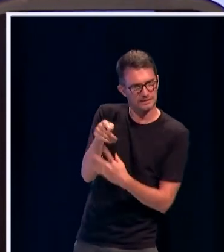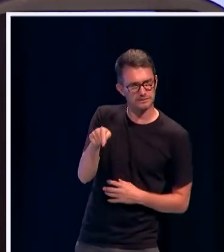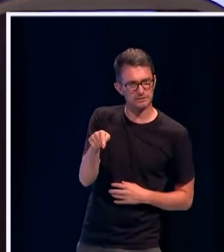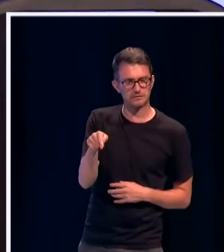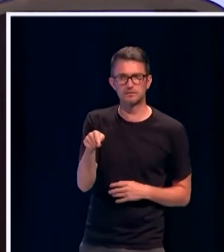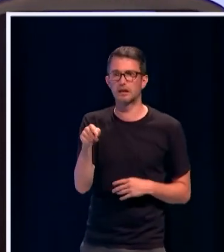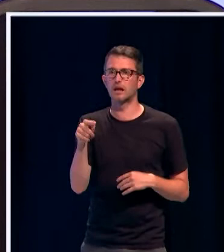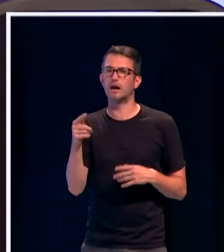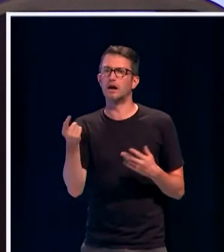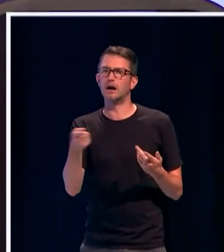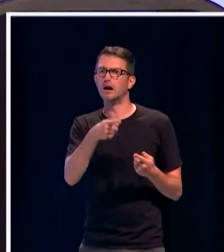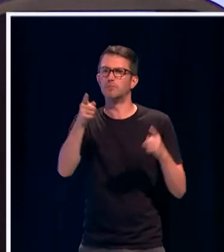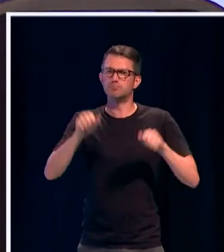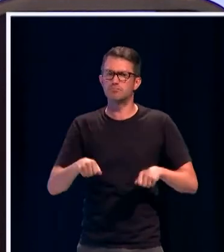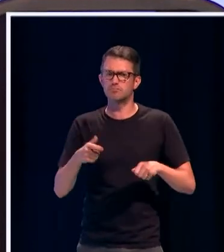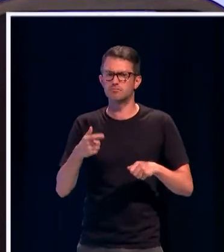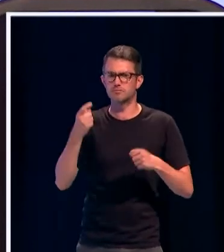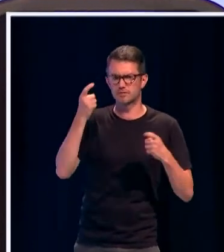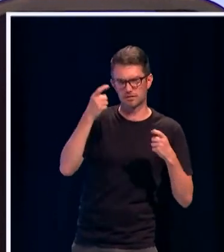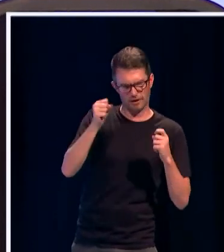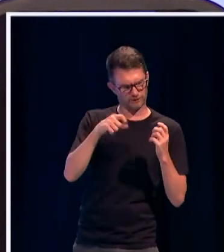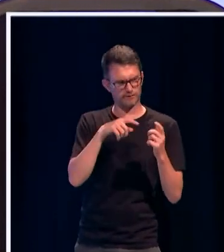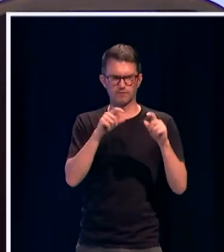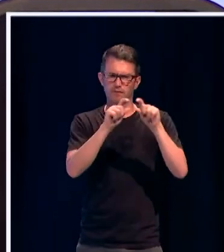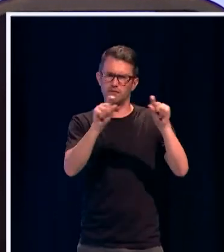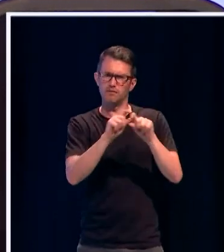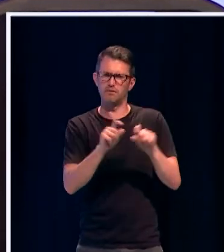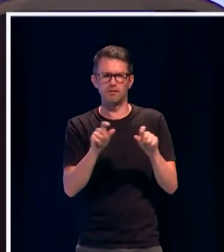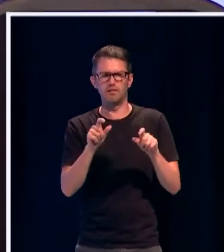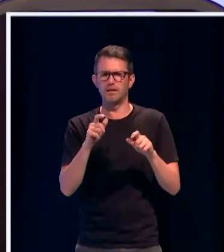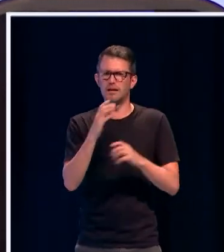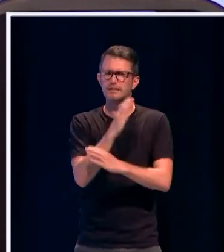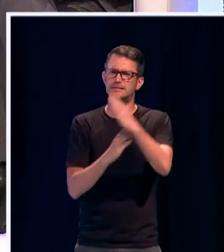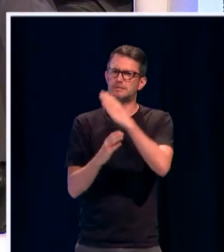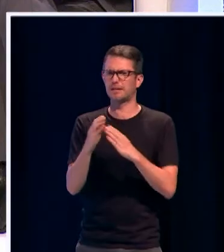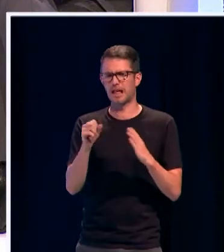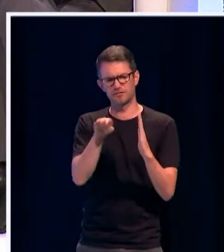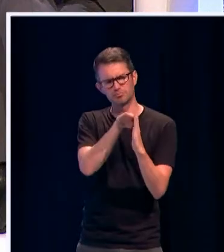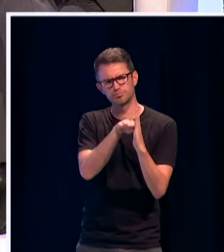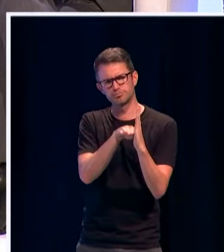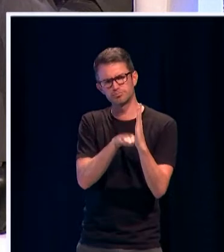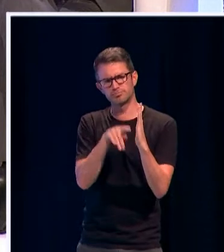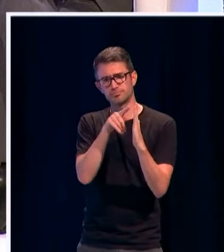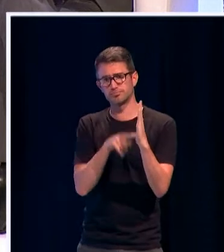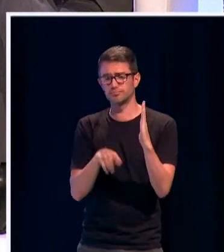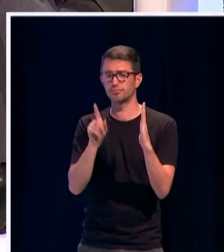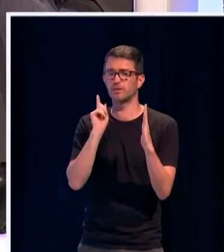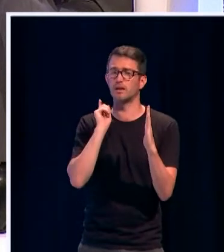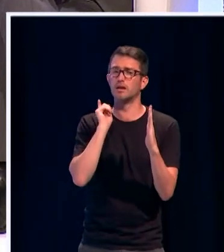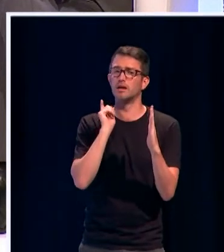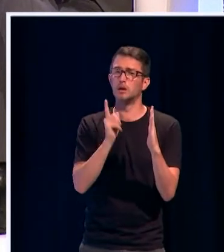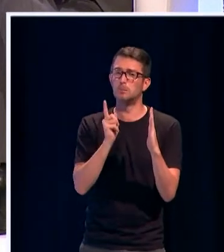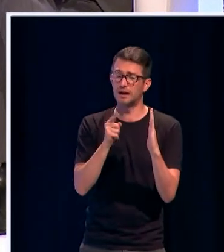we report against all of these. But that doesn't necessarily mean that the lived experience is a great product for people to